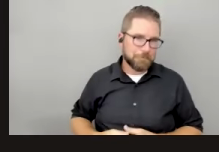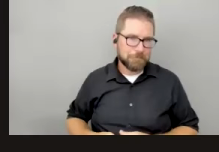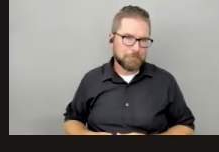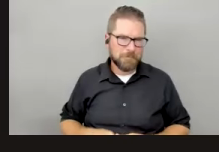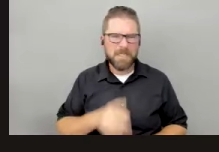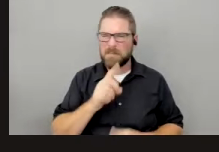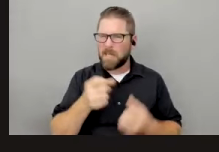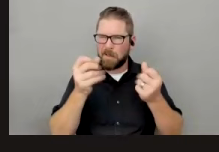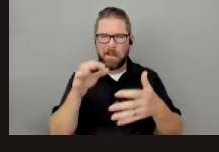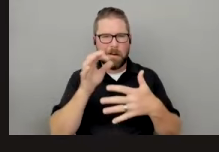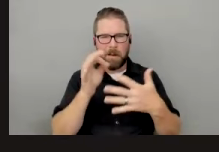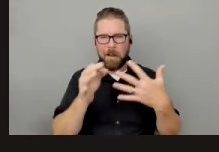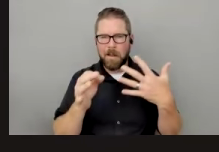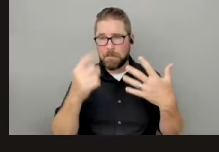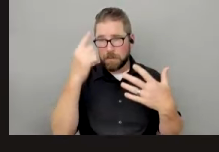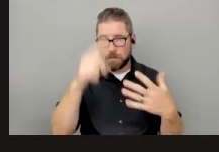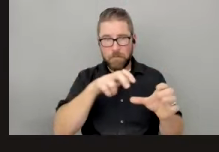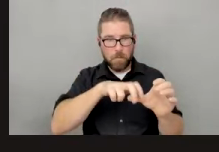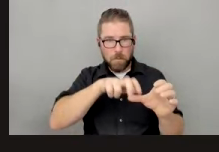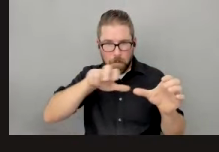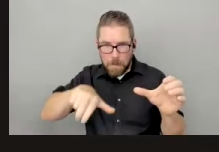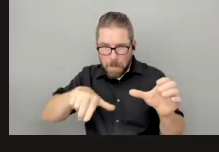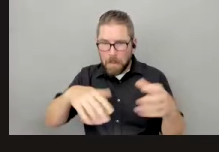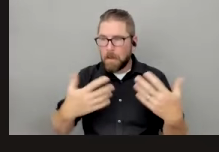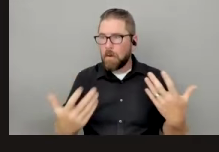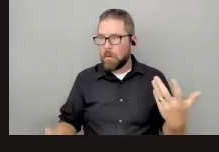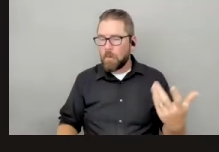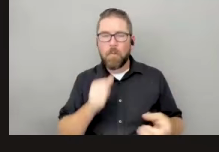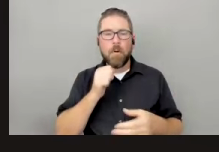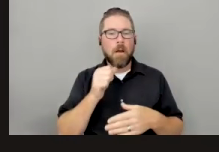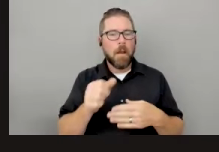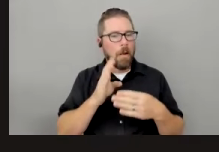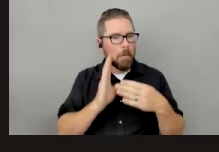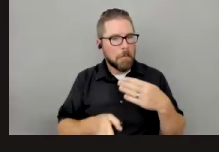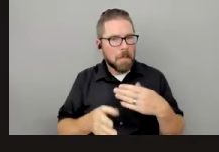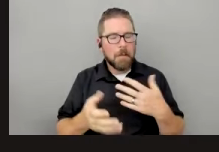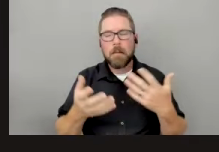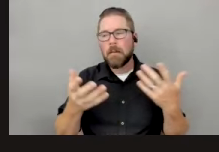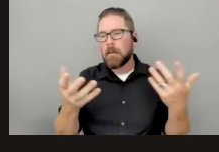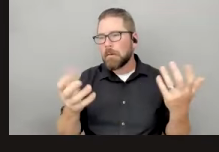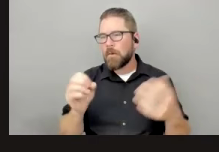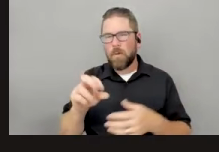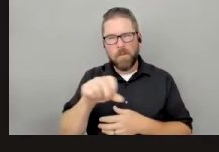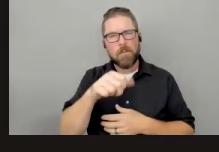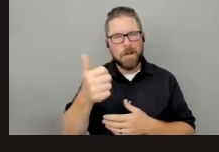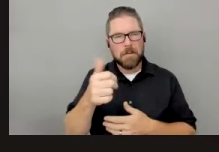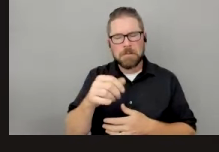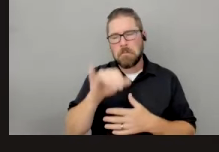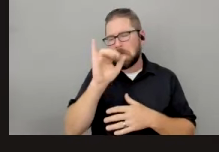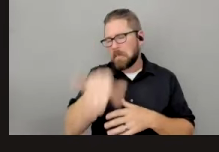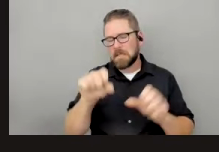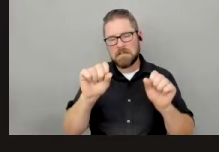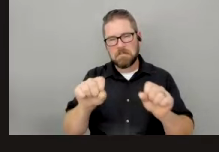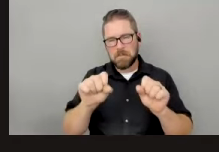options for withdrawals or incompletes and things. So just know that that's always a possibility as